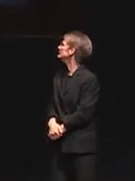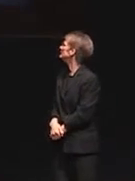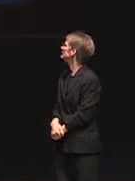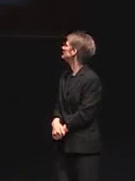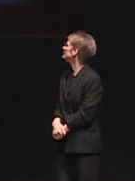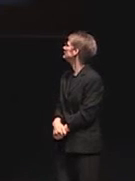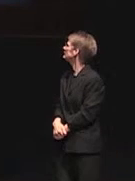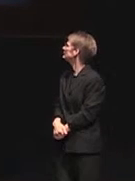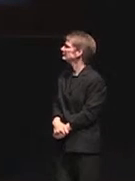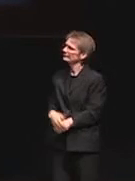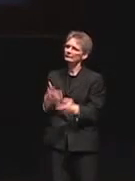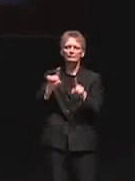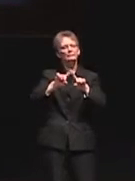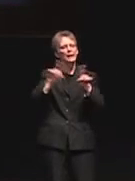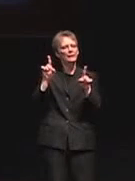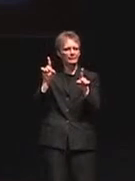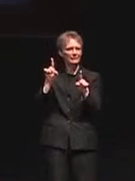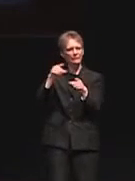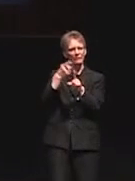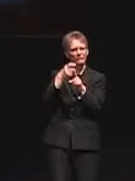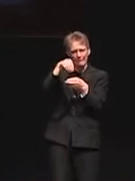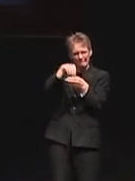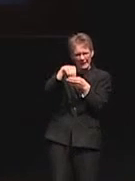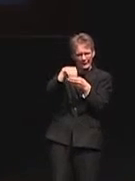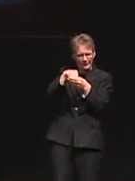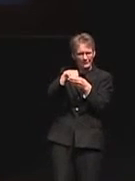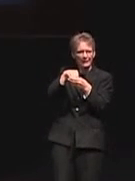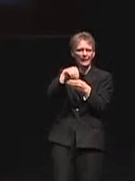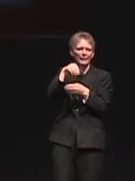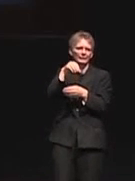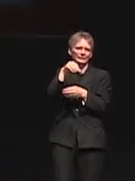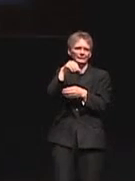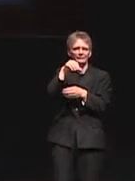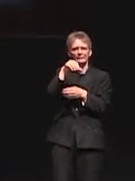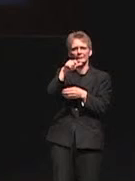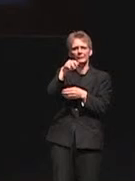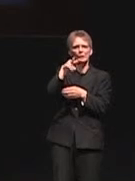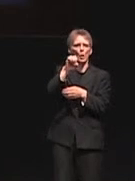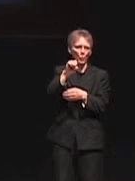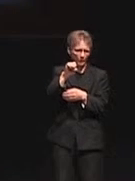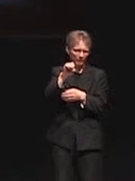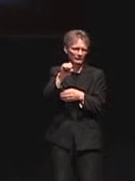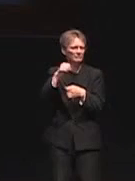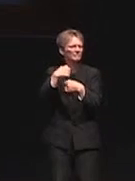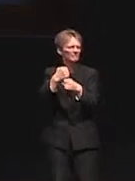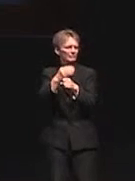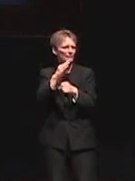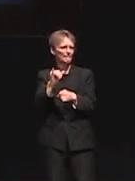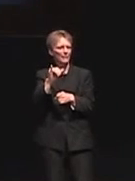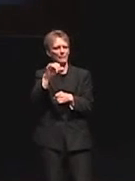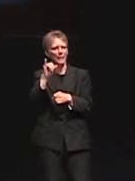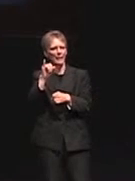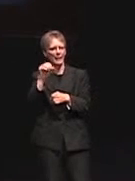And that's the Louvre, a different view from inside I.M. Pei's fabulous architecture. I was inside of the building and got this shot,